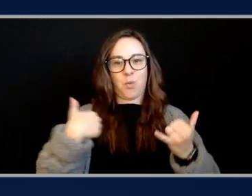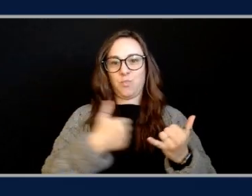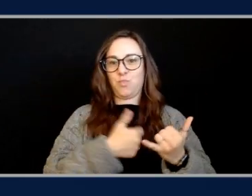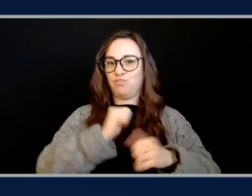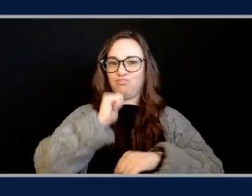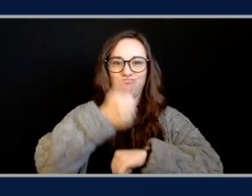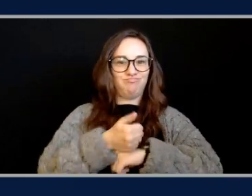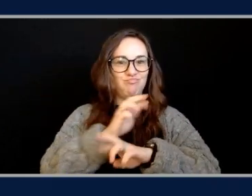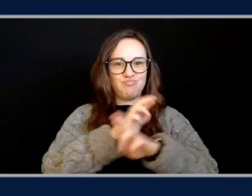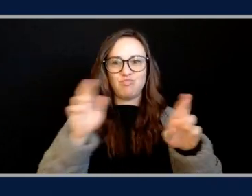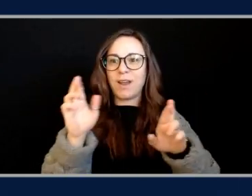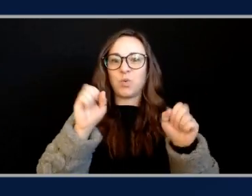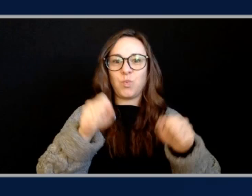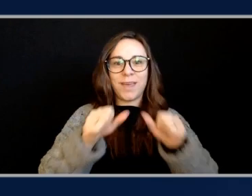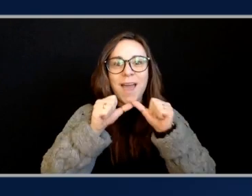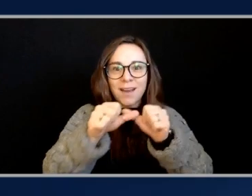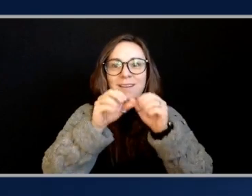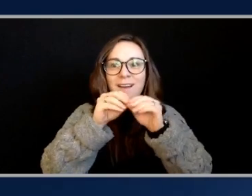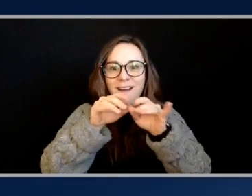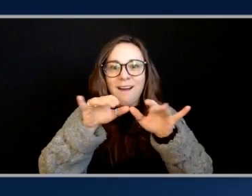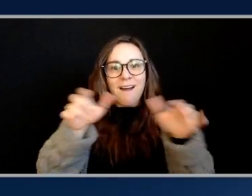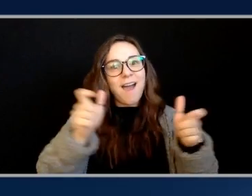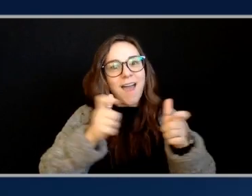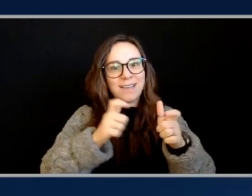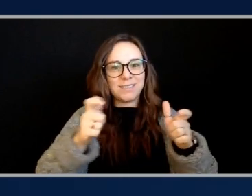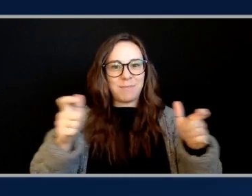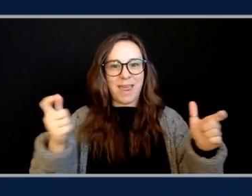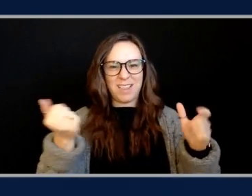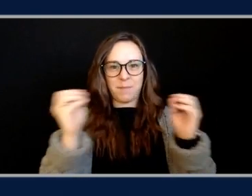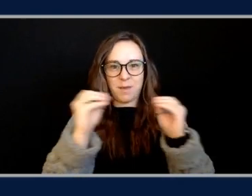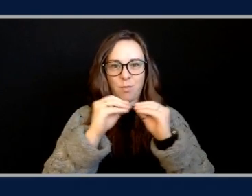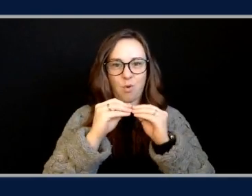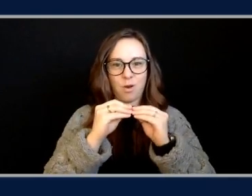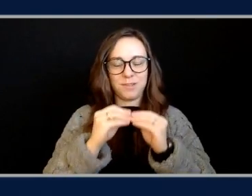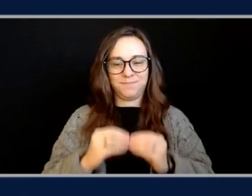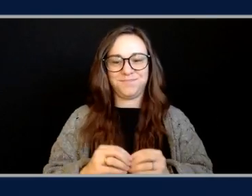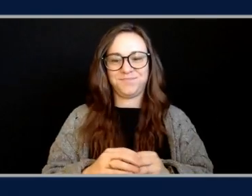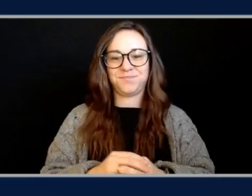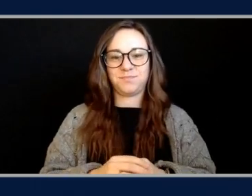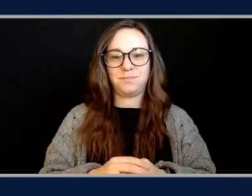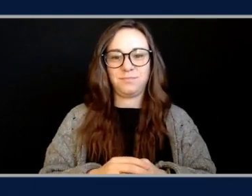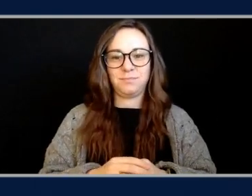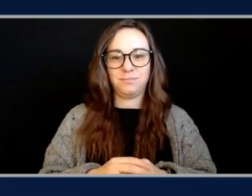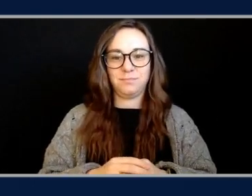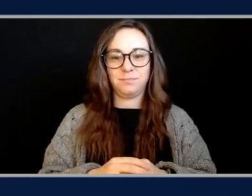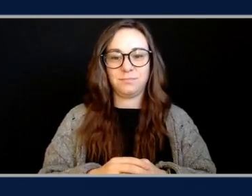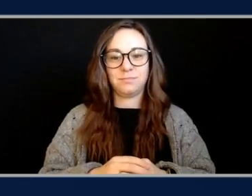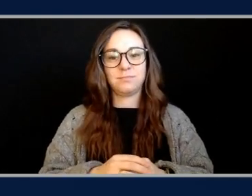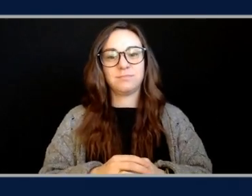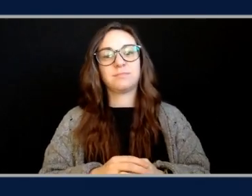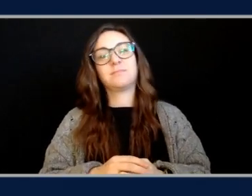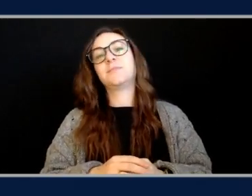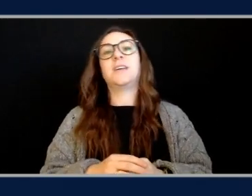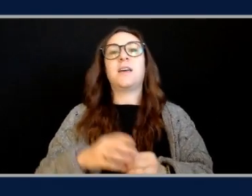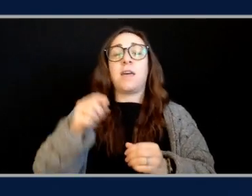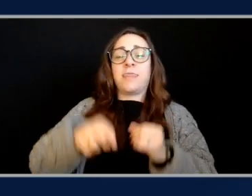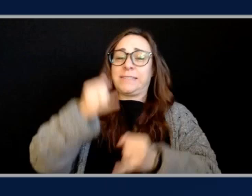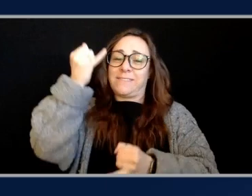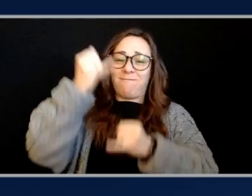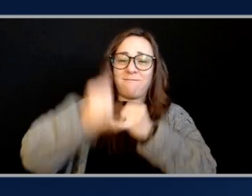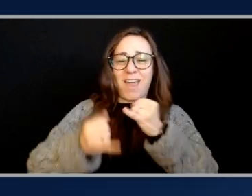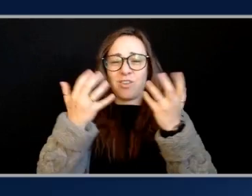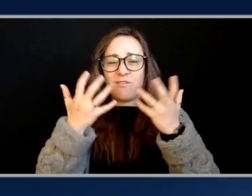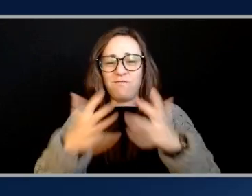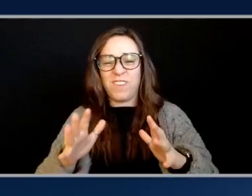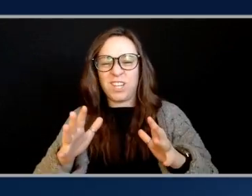keep expanding. Just pull on the lever And the idea isn't that this is as James says, is the end-all be-all, because obviously, you're